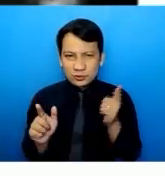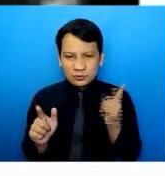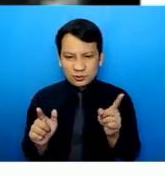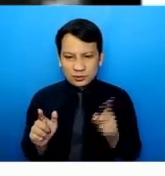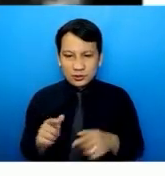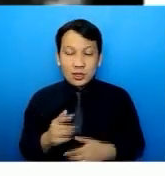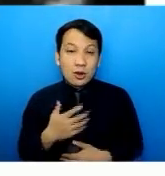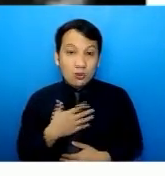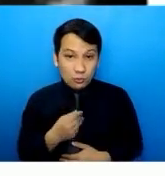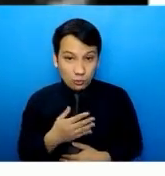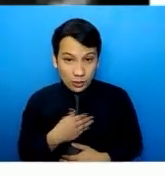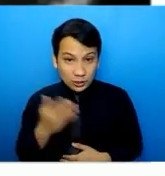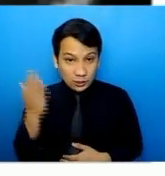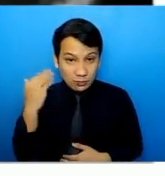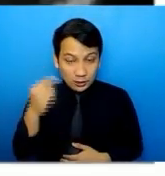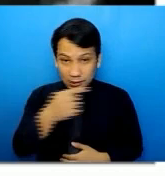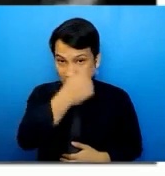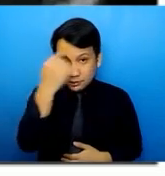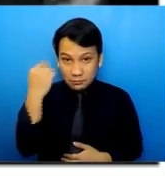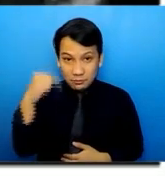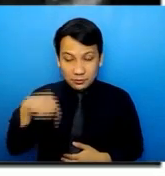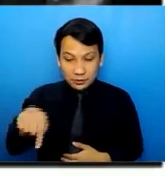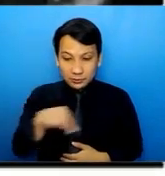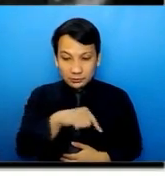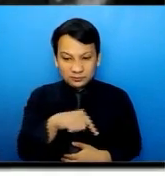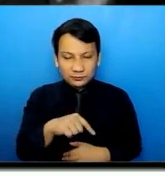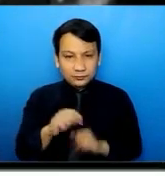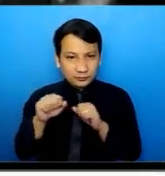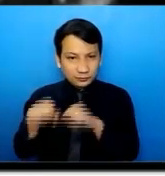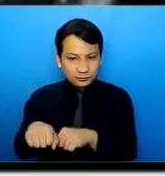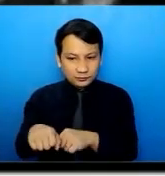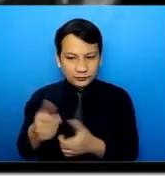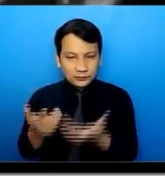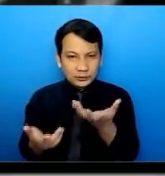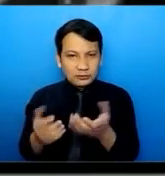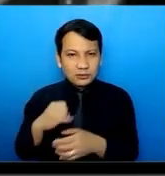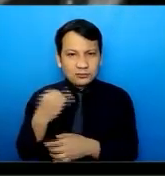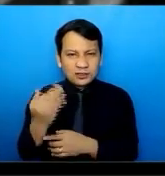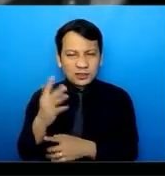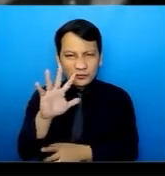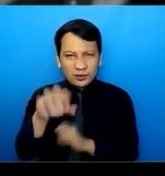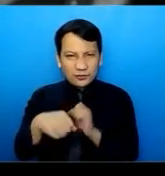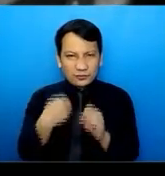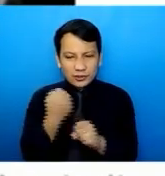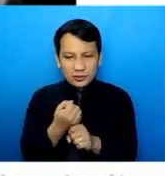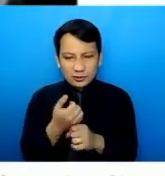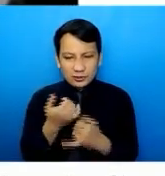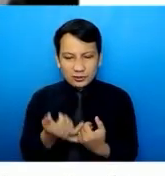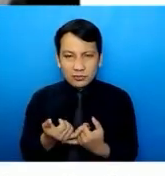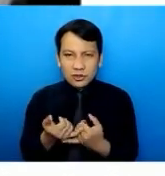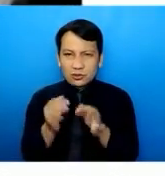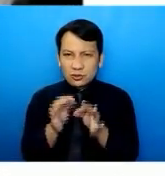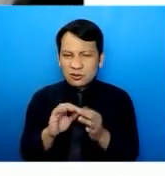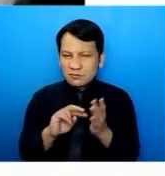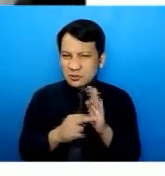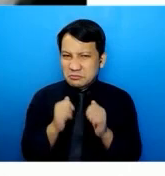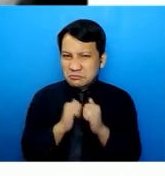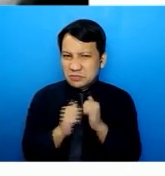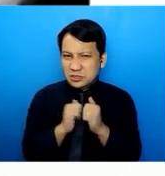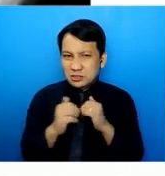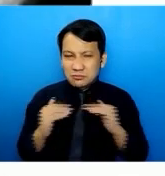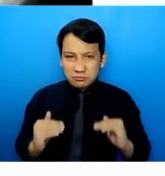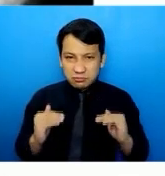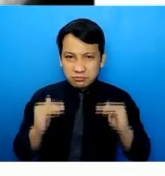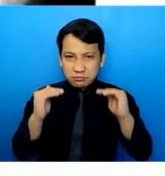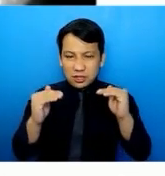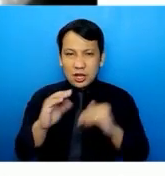ang mga dating maiitim na bahagi ng karagatan pagkalipas ng 5 taon. Indikasyon daw ito na tumataas ang